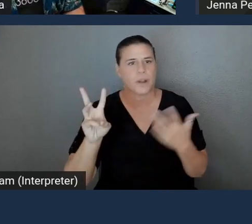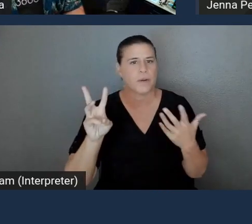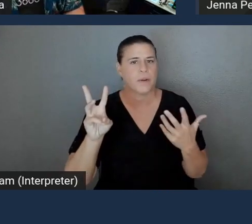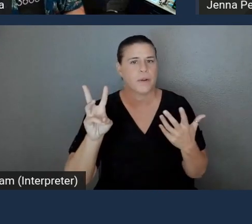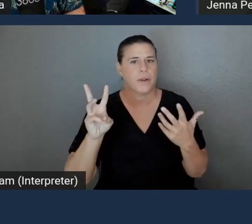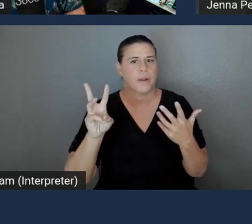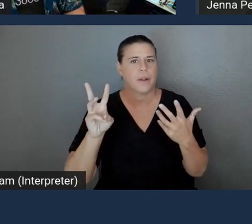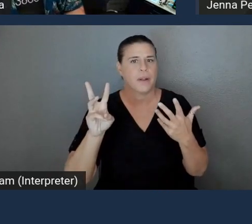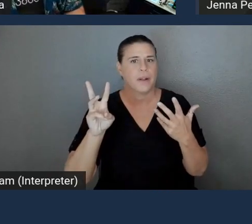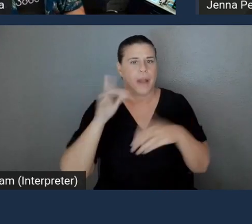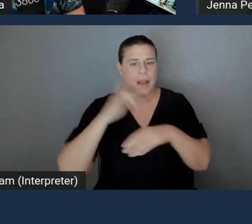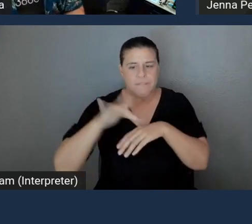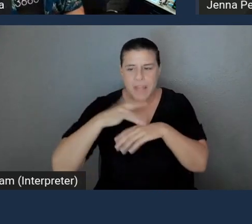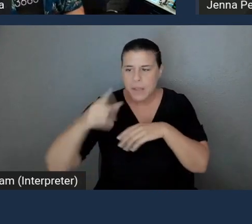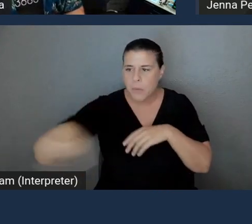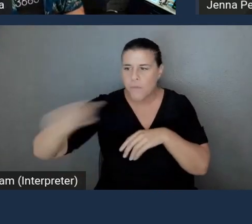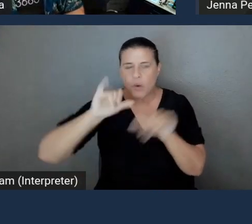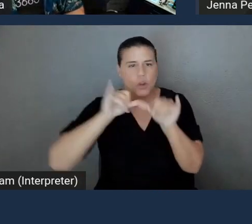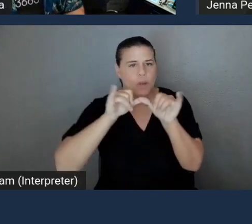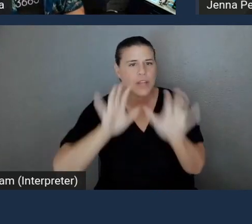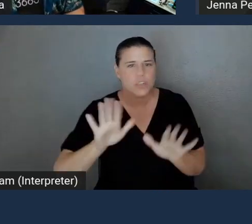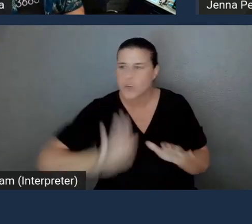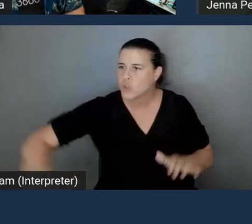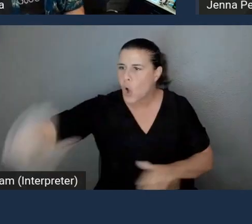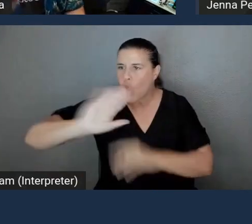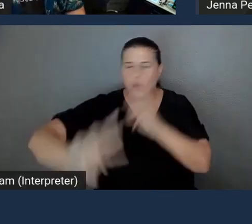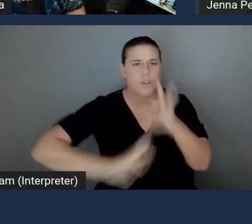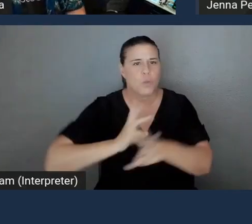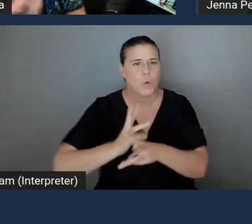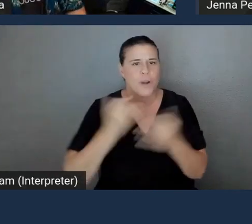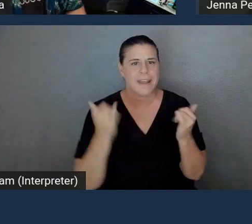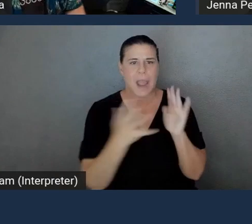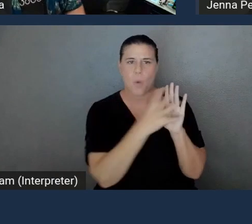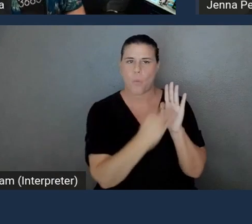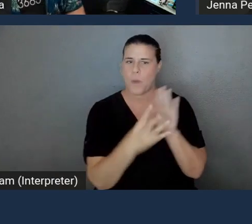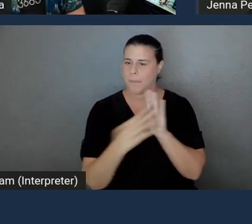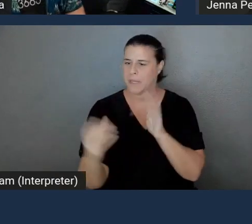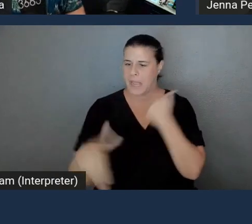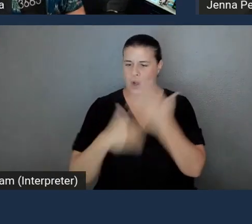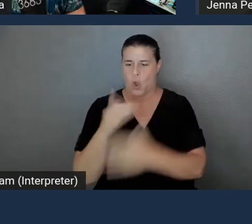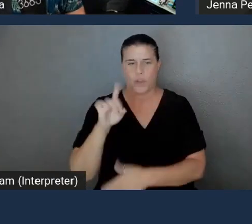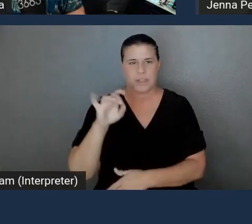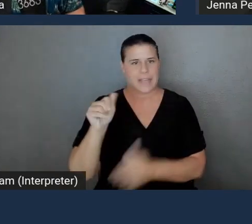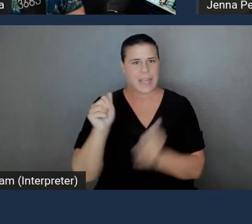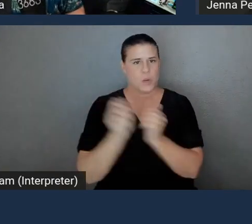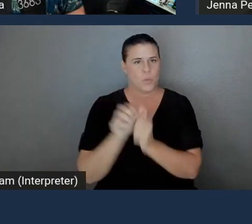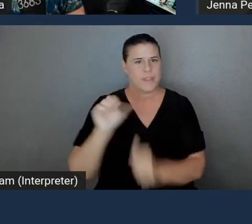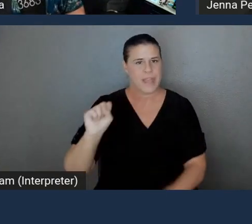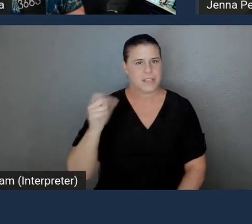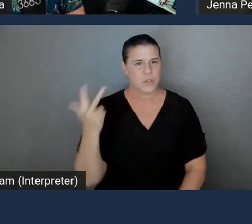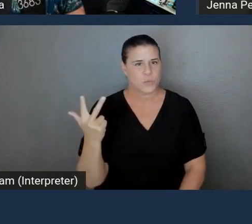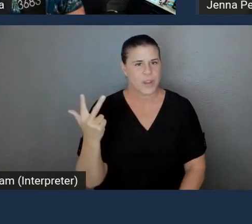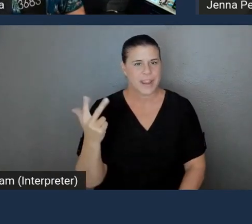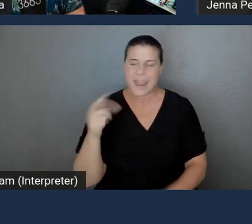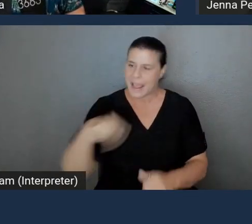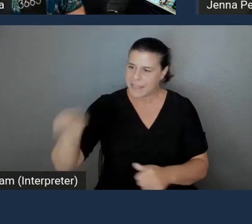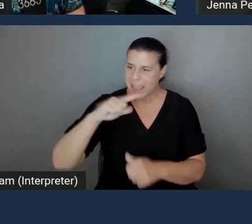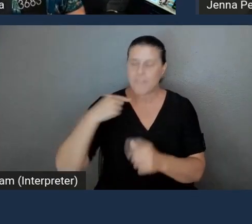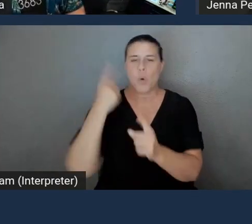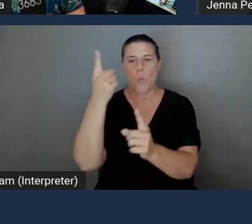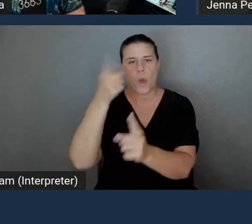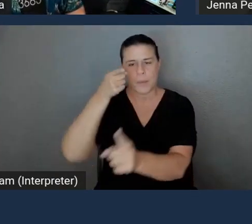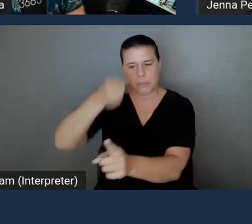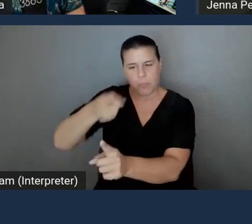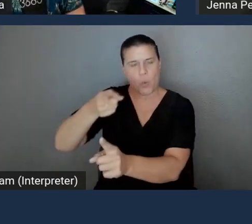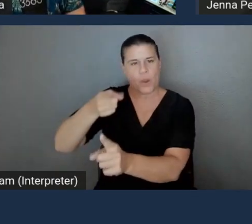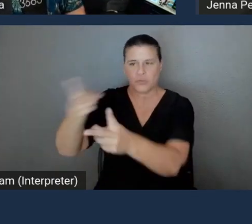package available to your engineers around the world. Well, now you can replicate all of that data with S3 and still give everyone a single global endpoint to go to